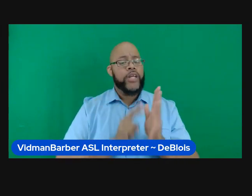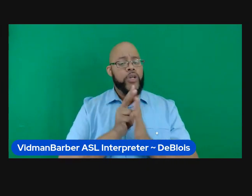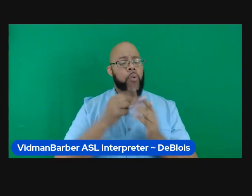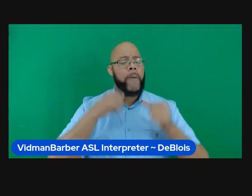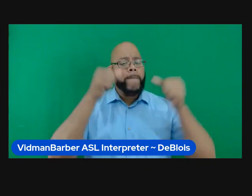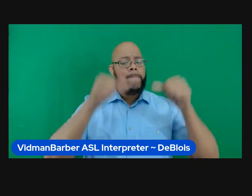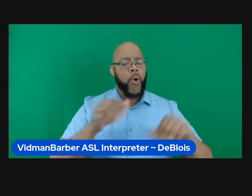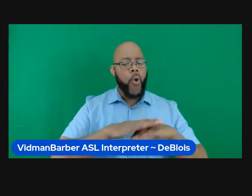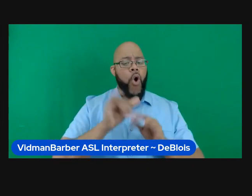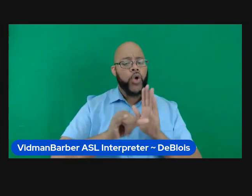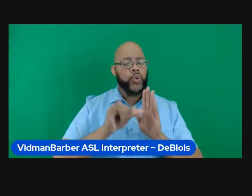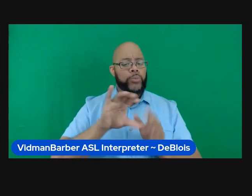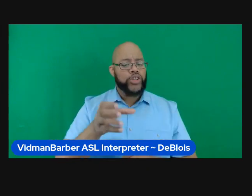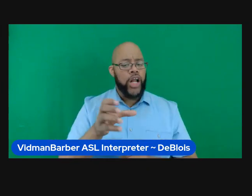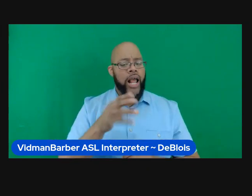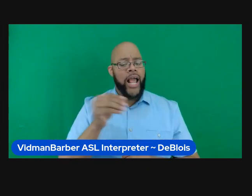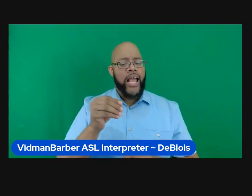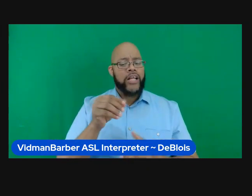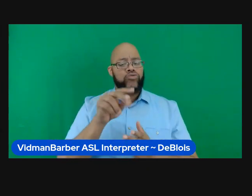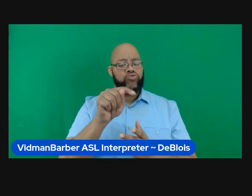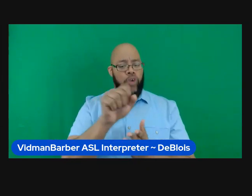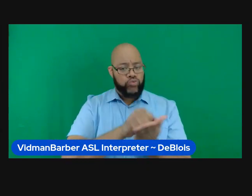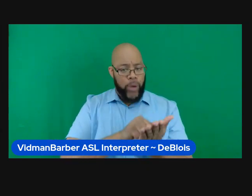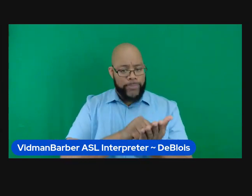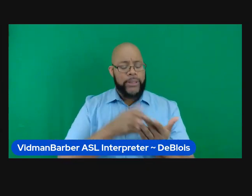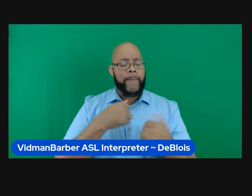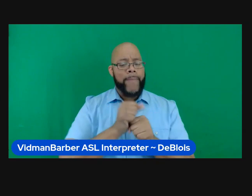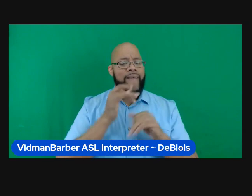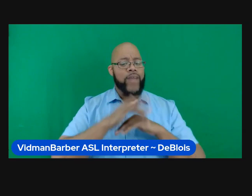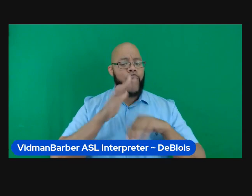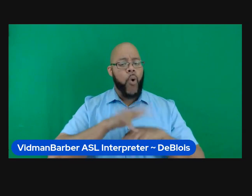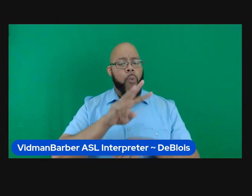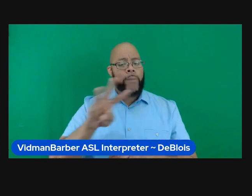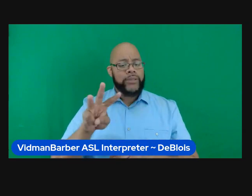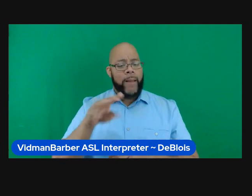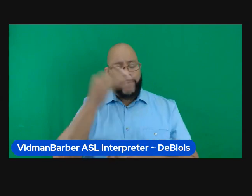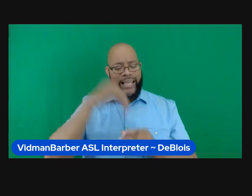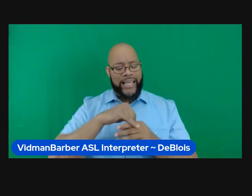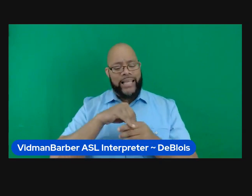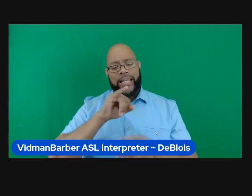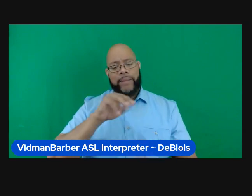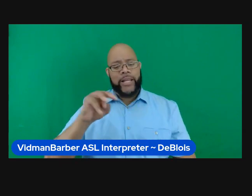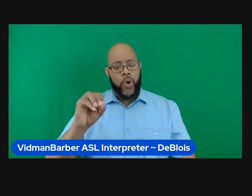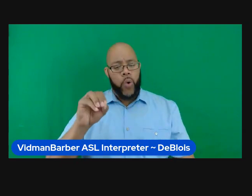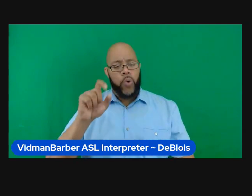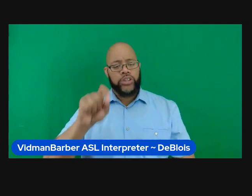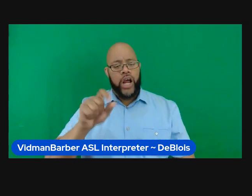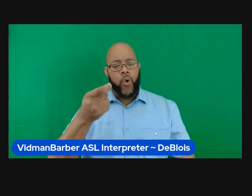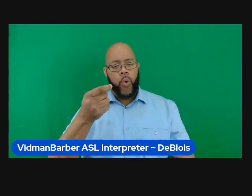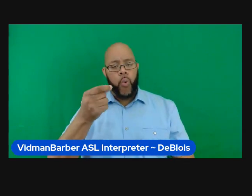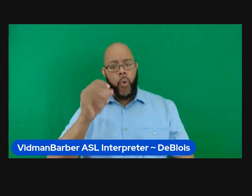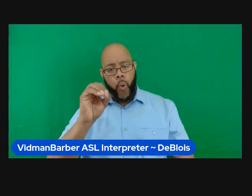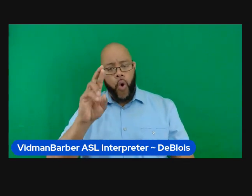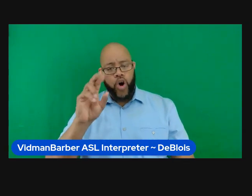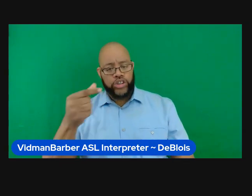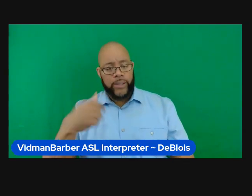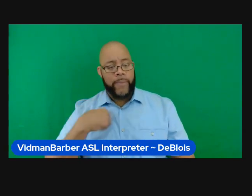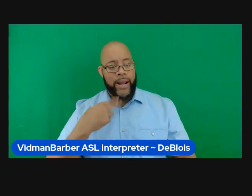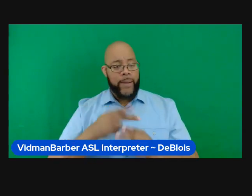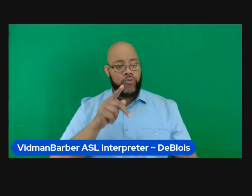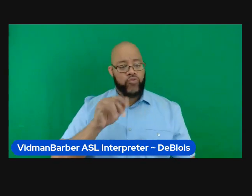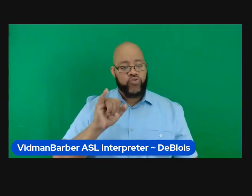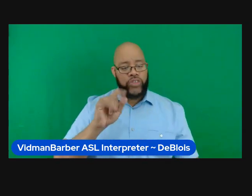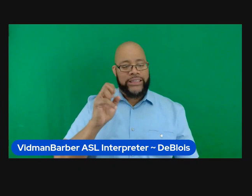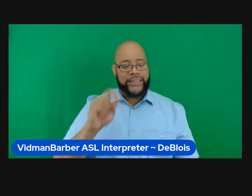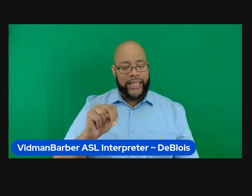posted on our YouTube channel and transcripts will be made available on our website, blackandimmuno.org. My name is Kristen Carter, and